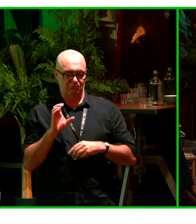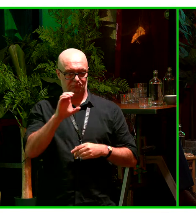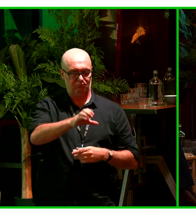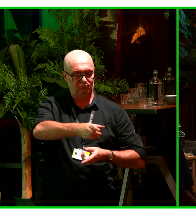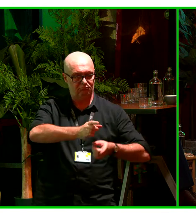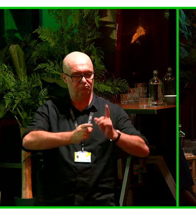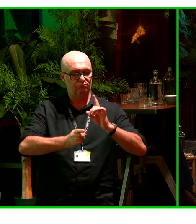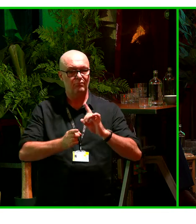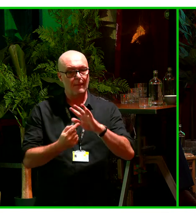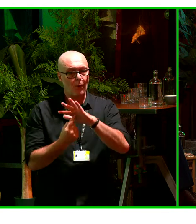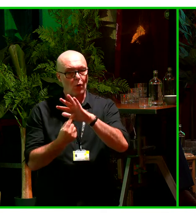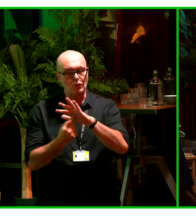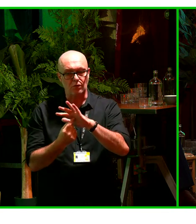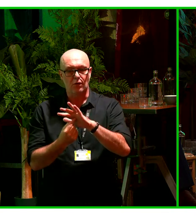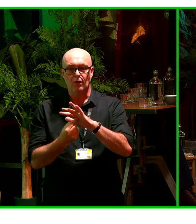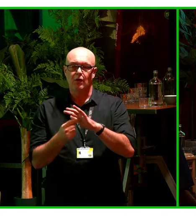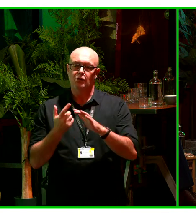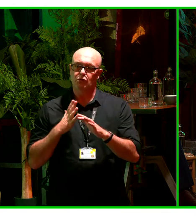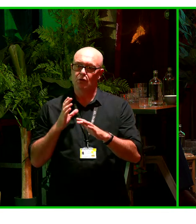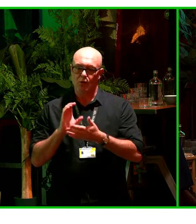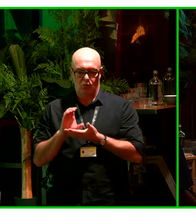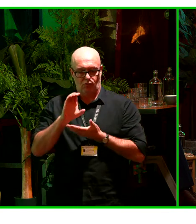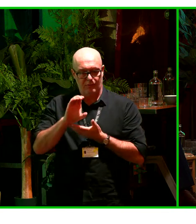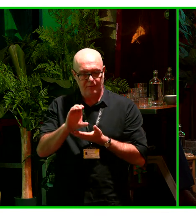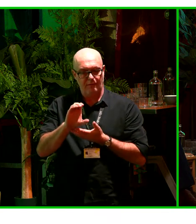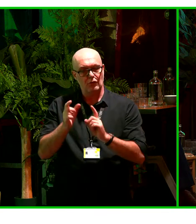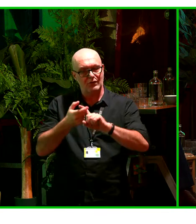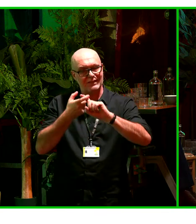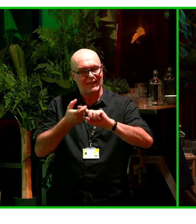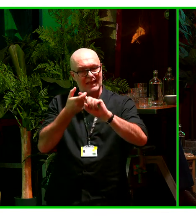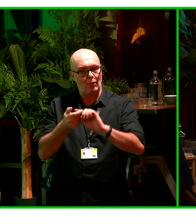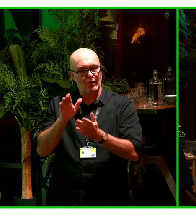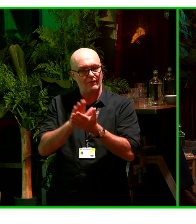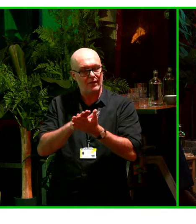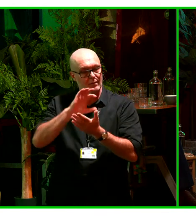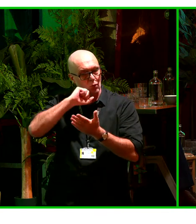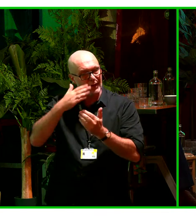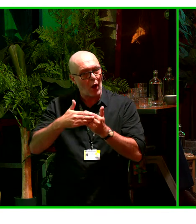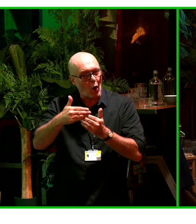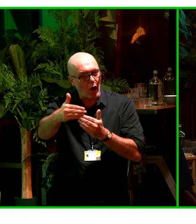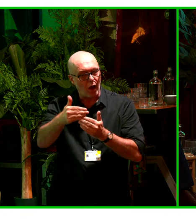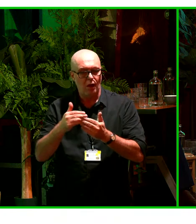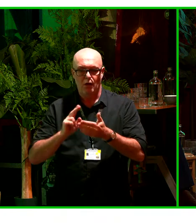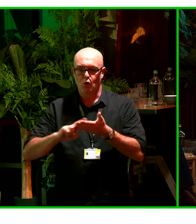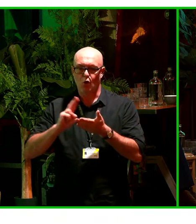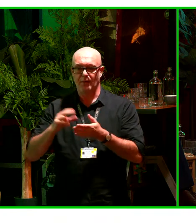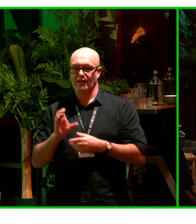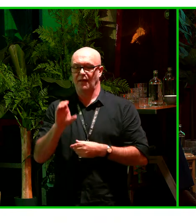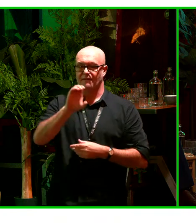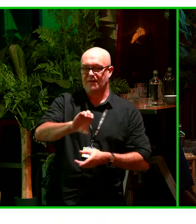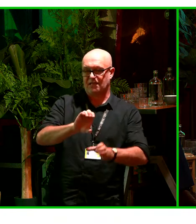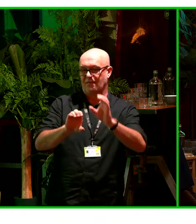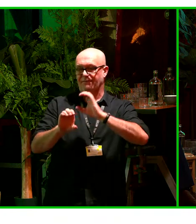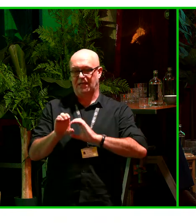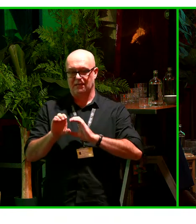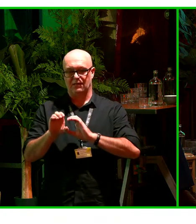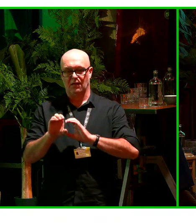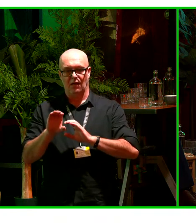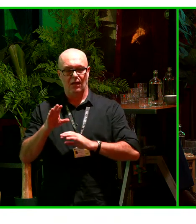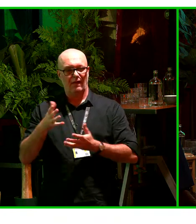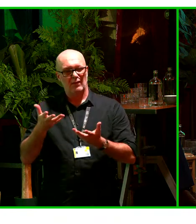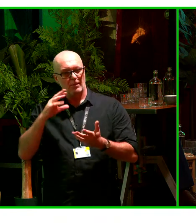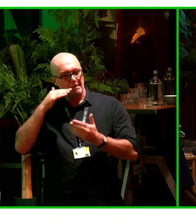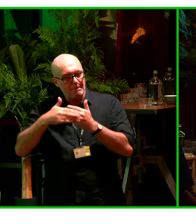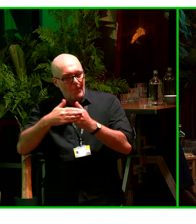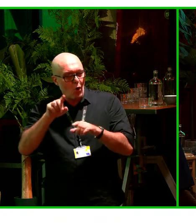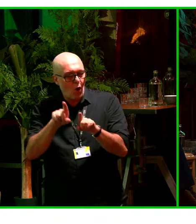return on a sustainable investment will be longer than a normal investment. So we've got to think about how the operational